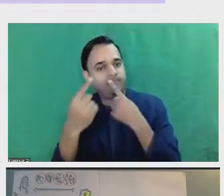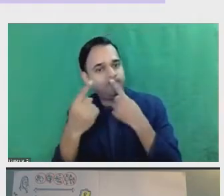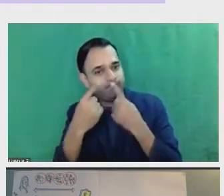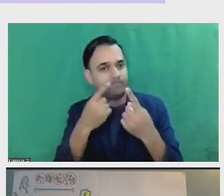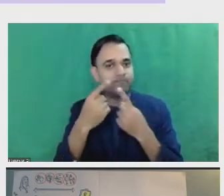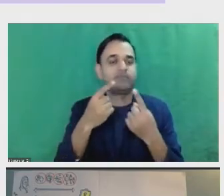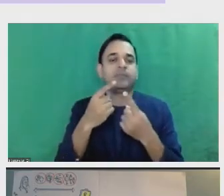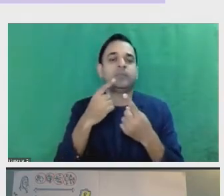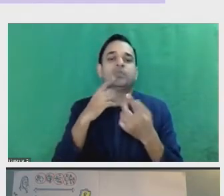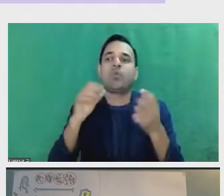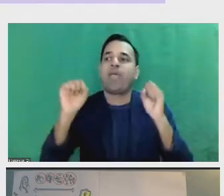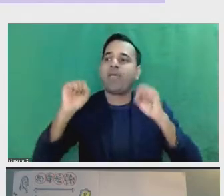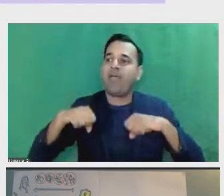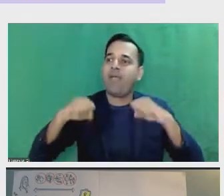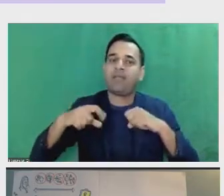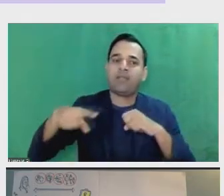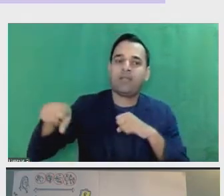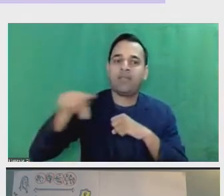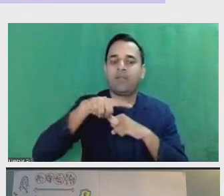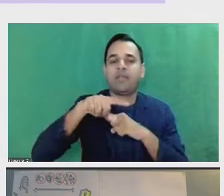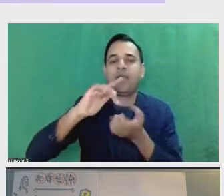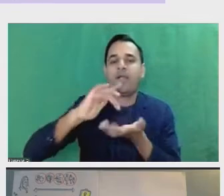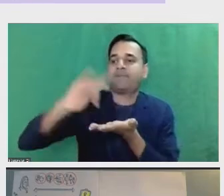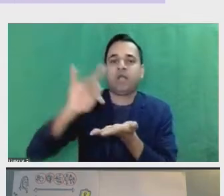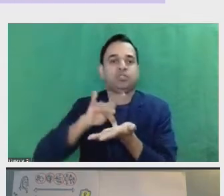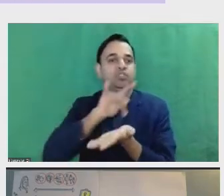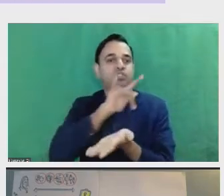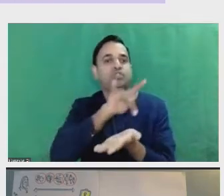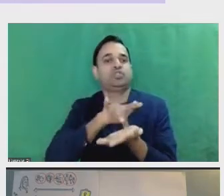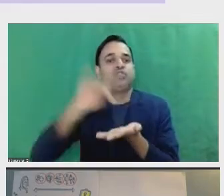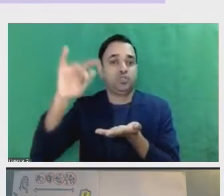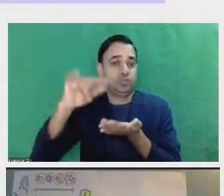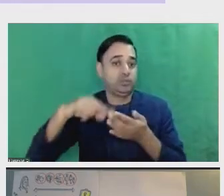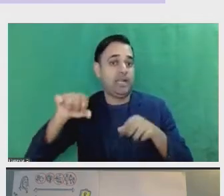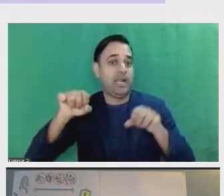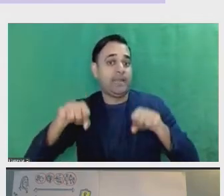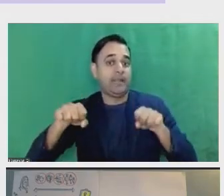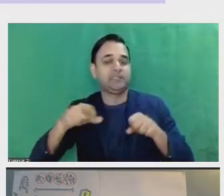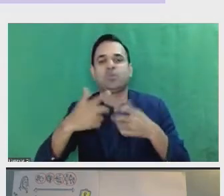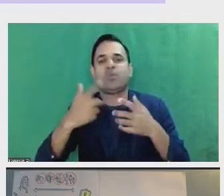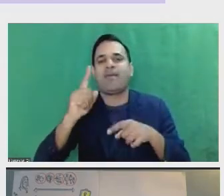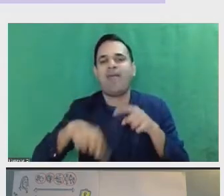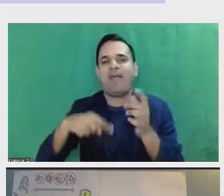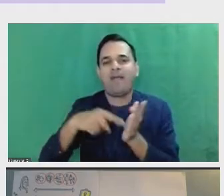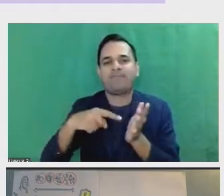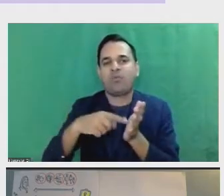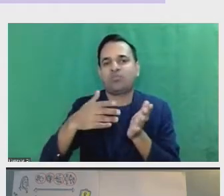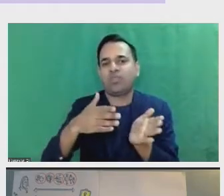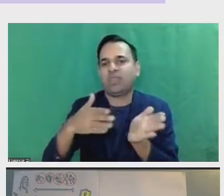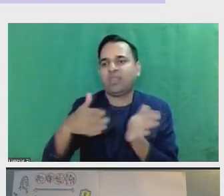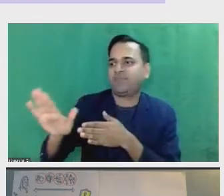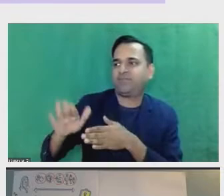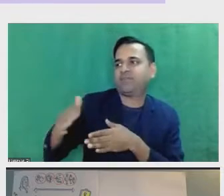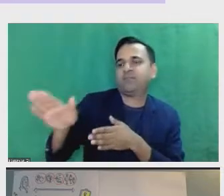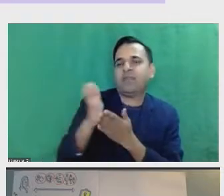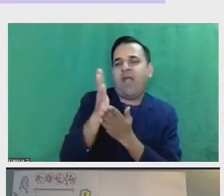of the humanity outside of the effort. We cannot afford to leave outside half of the brain that we have available to us outside